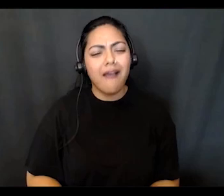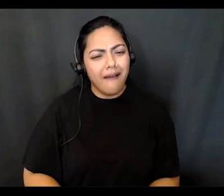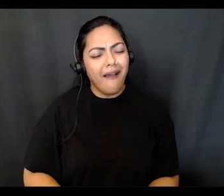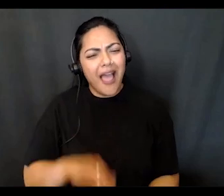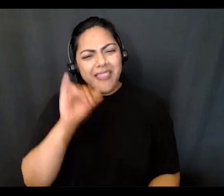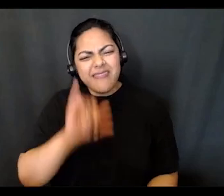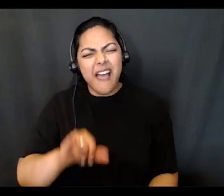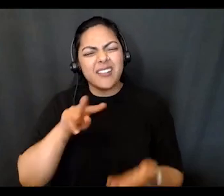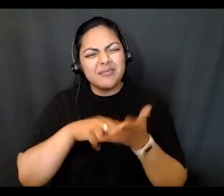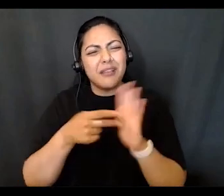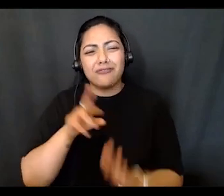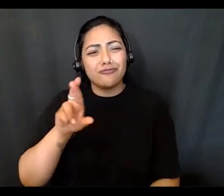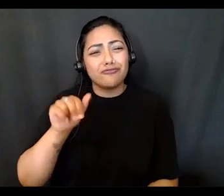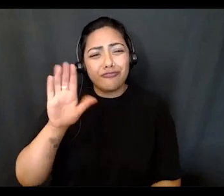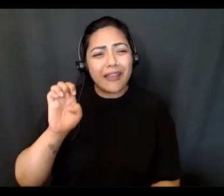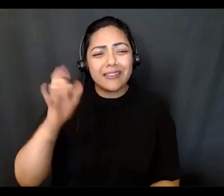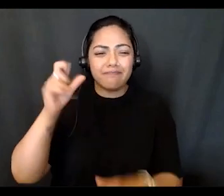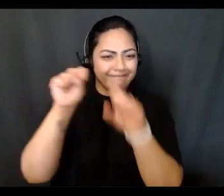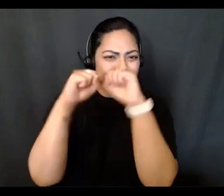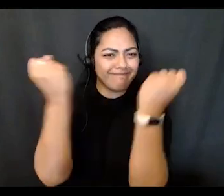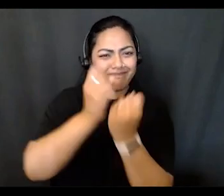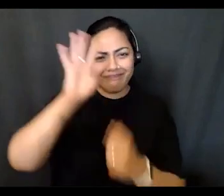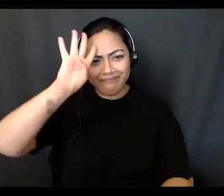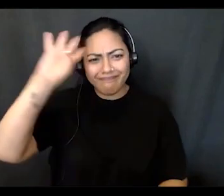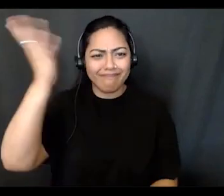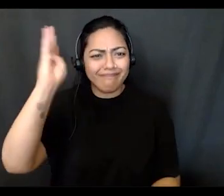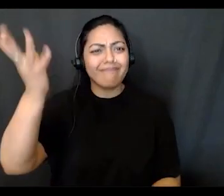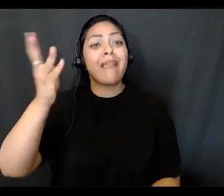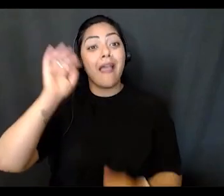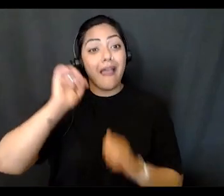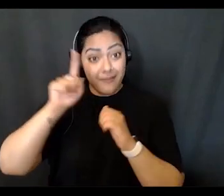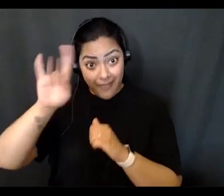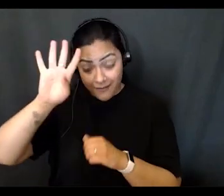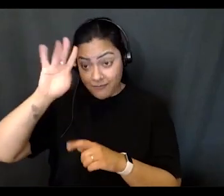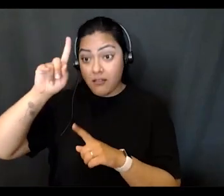impacts how folks get treated in really profound ways.